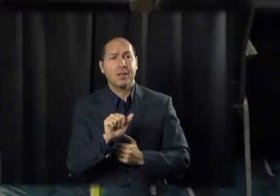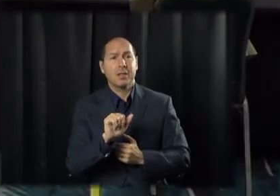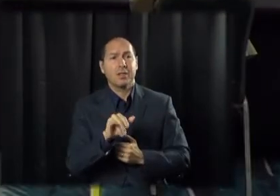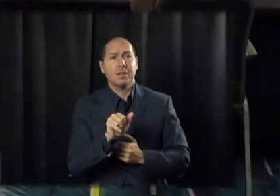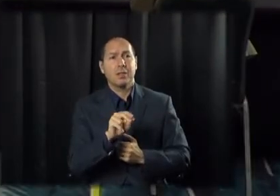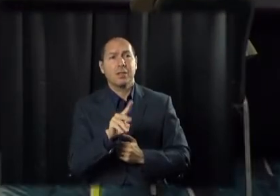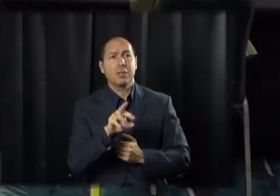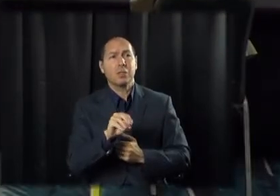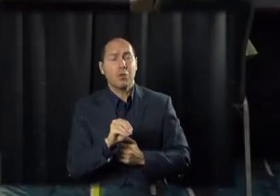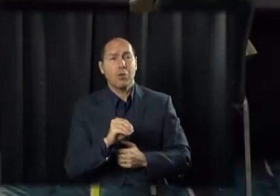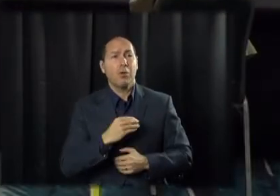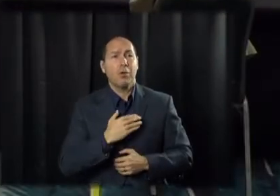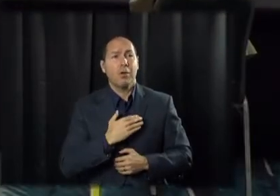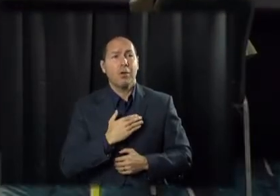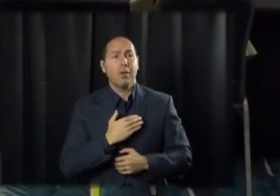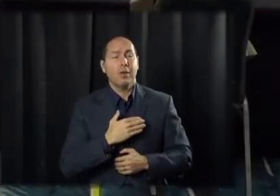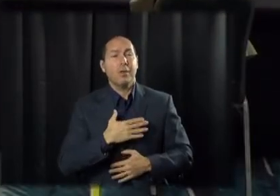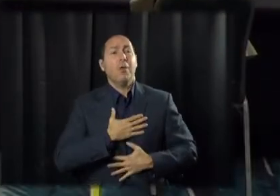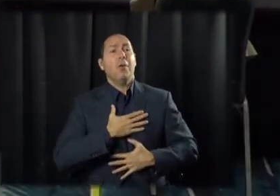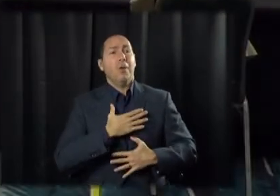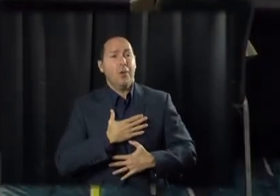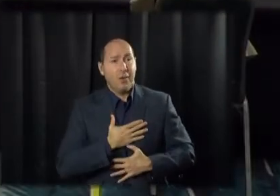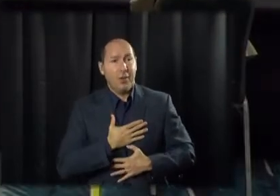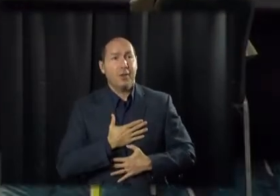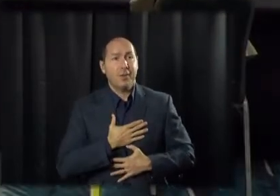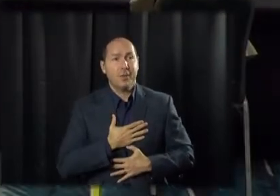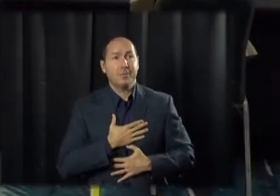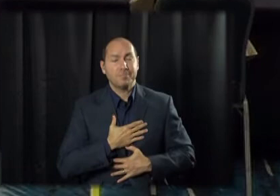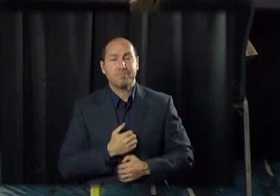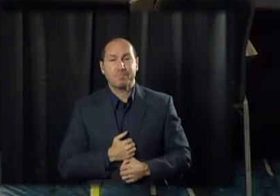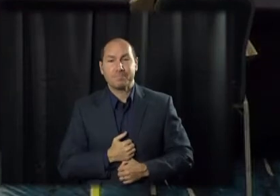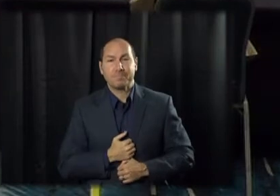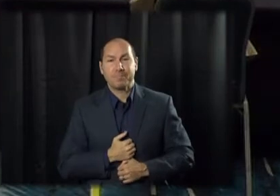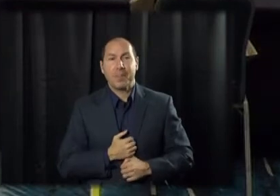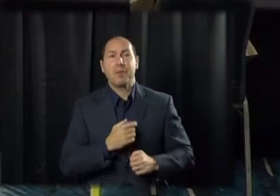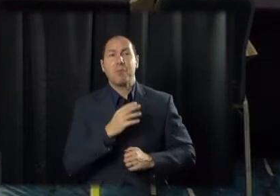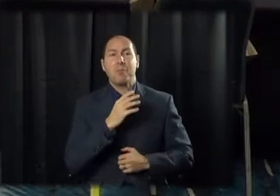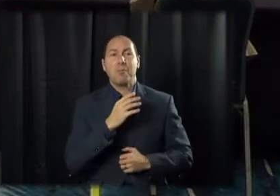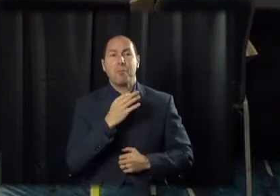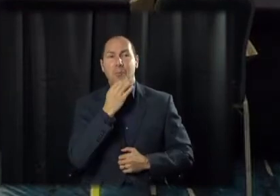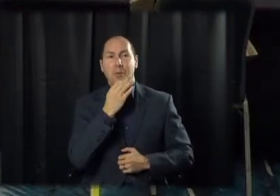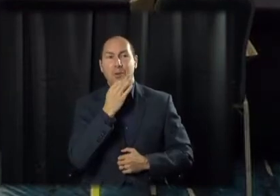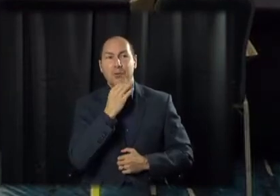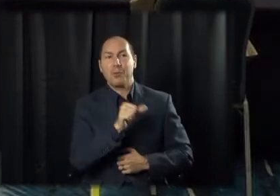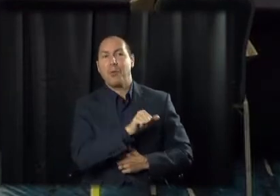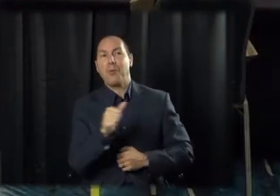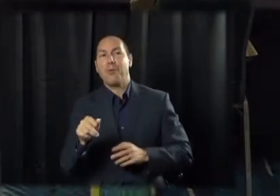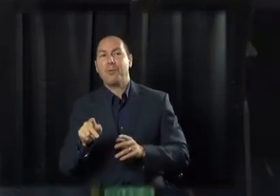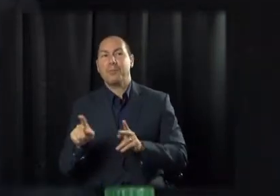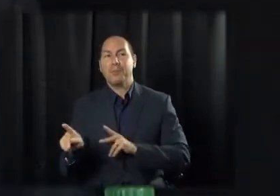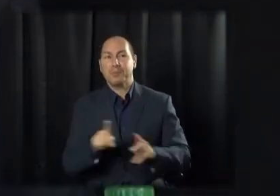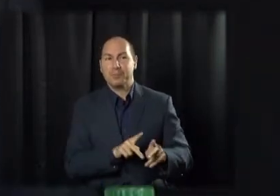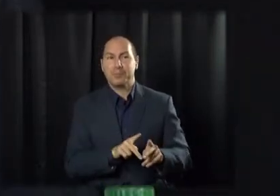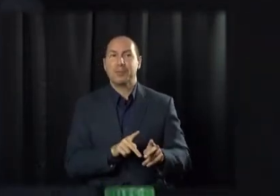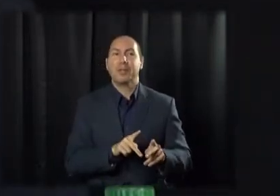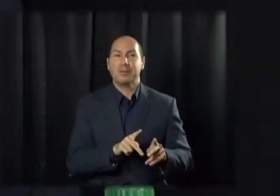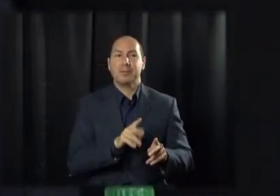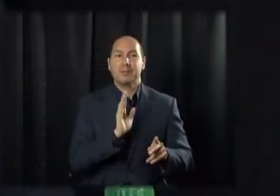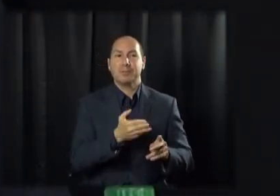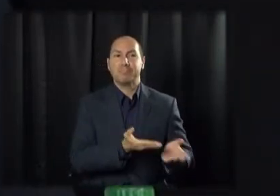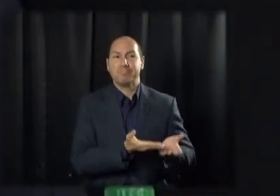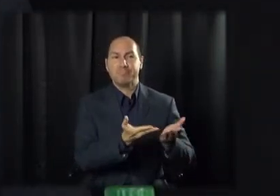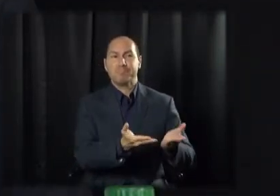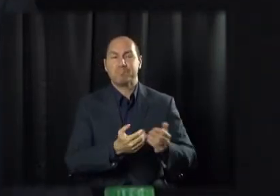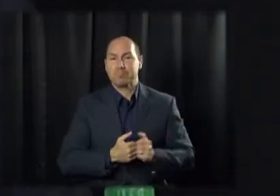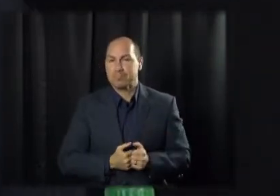you'll be right back with us. Our next fiscal plan is HTA, and that will once again be